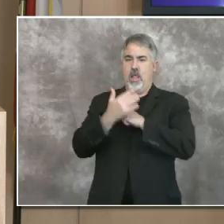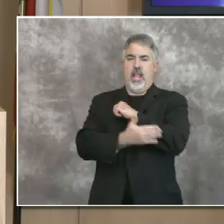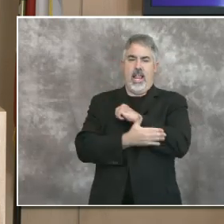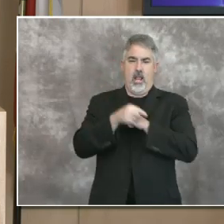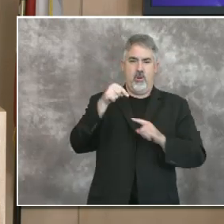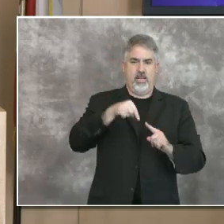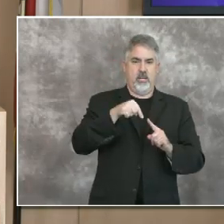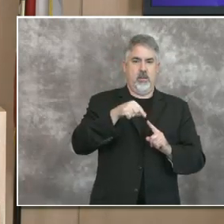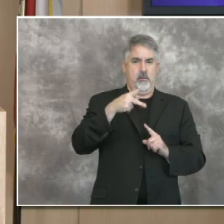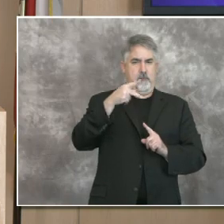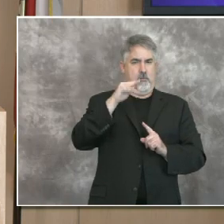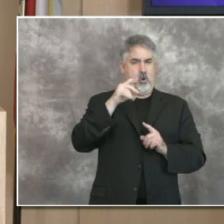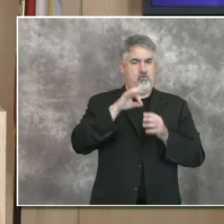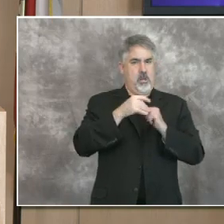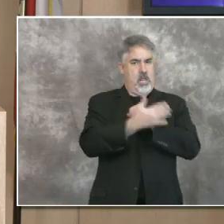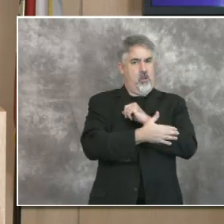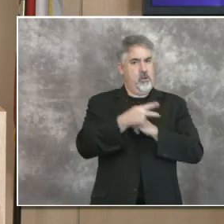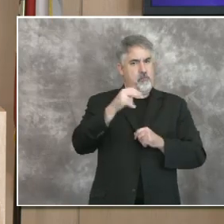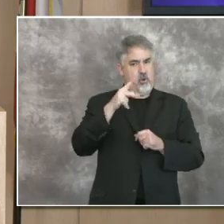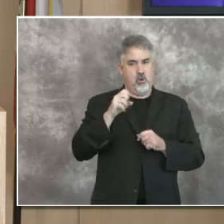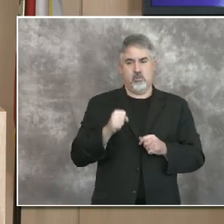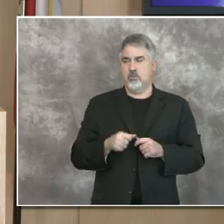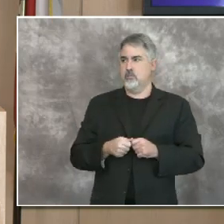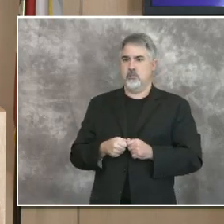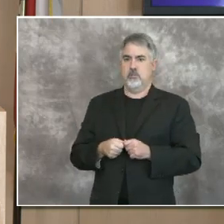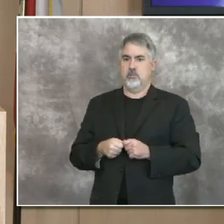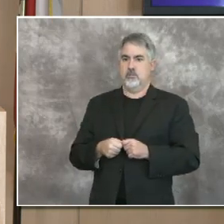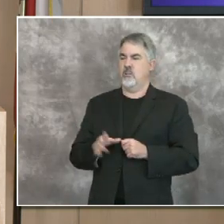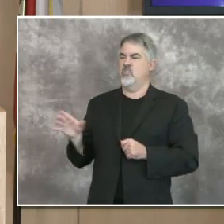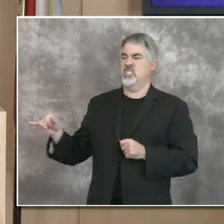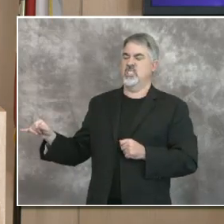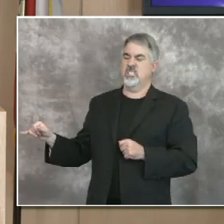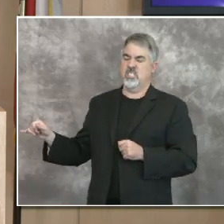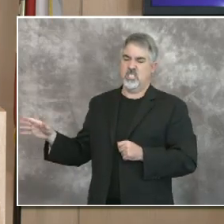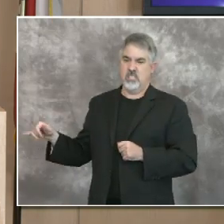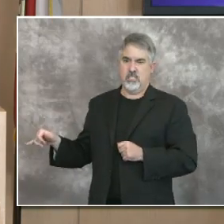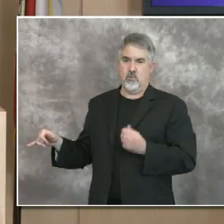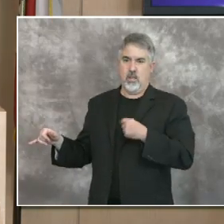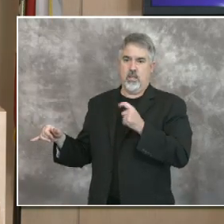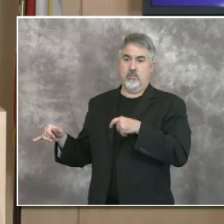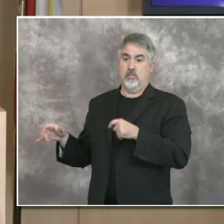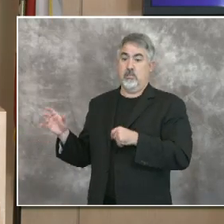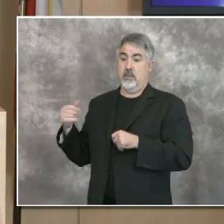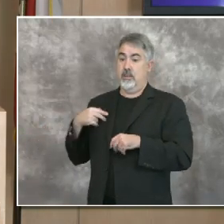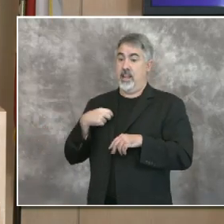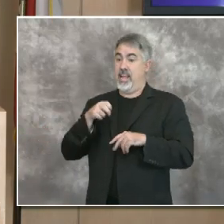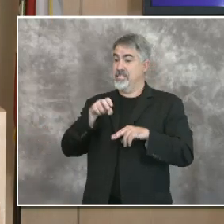jurisdictions. Okay, but if I went to a park right now, can I sit down?